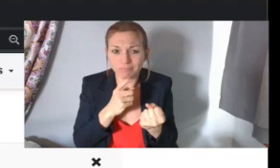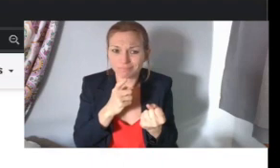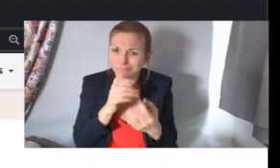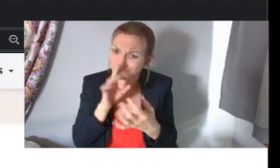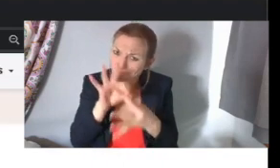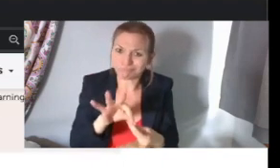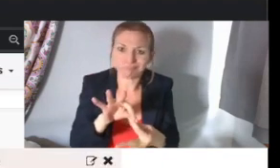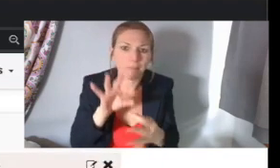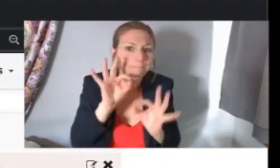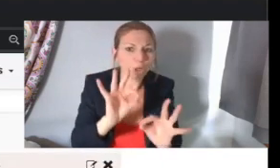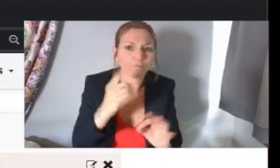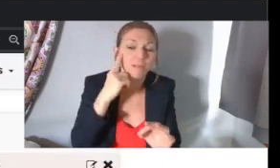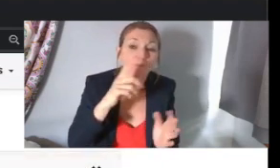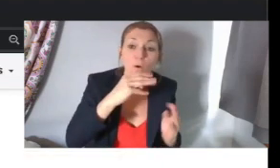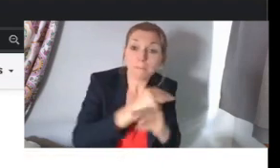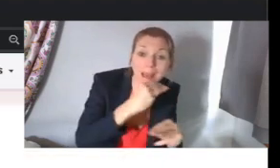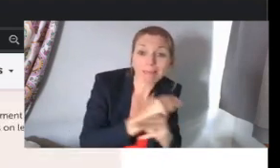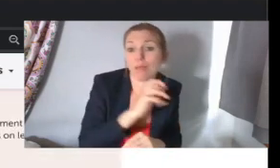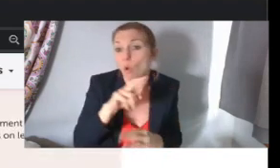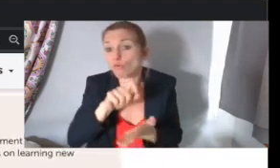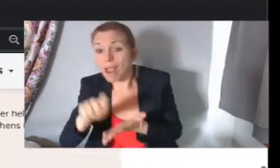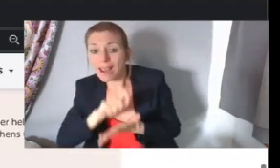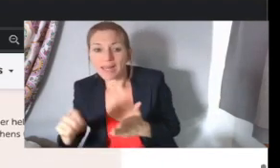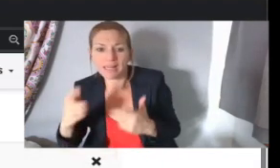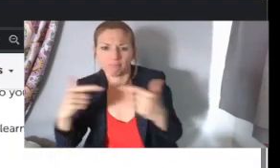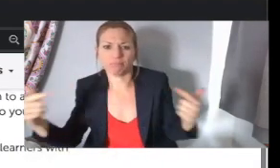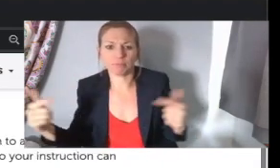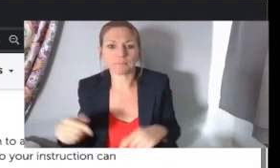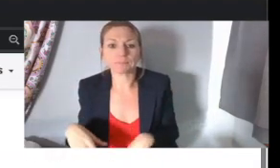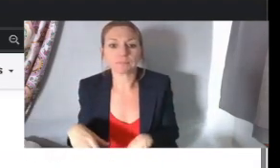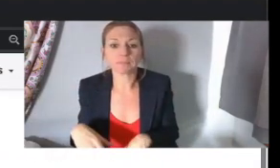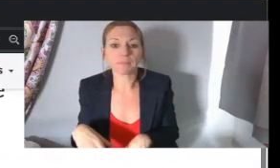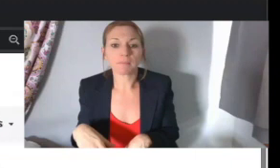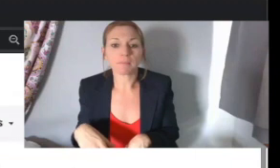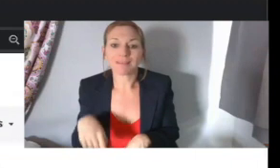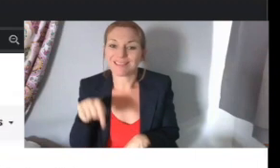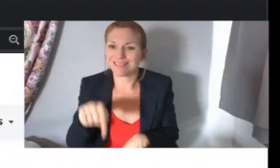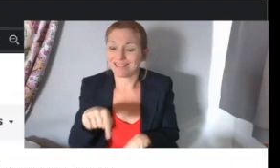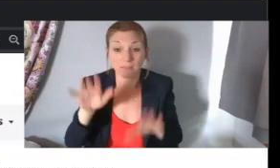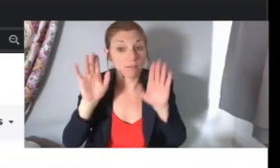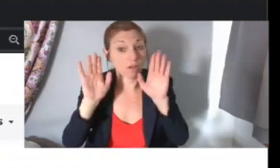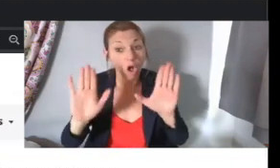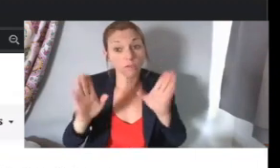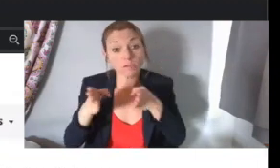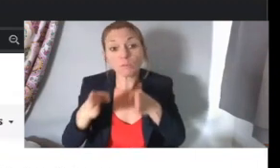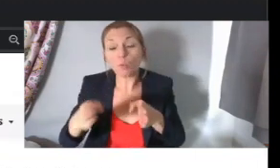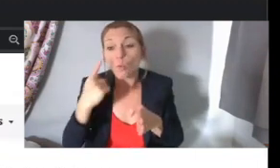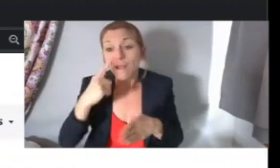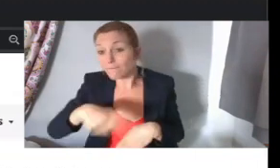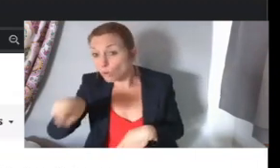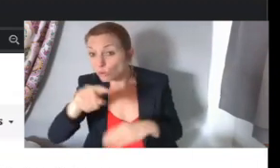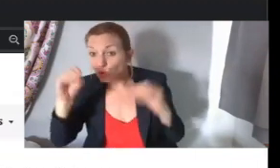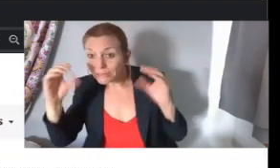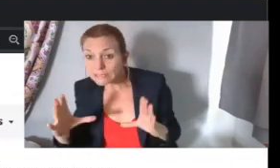writing, etc. So this is a really awesome way to organize your supports for